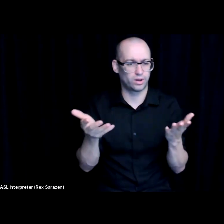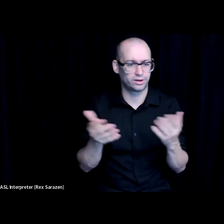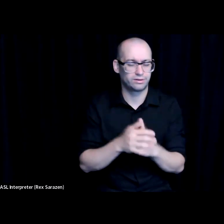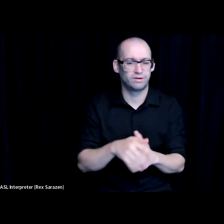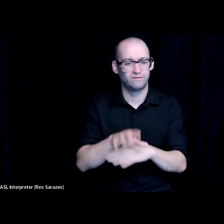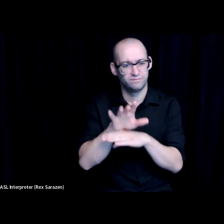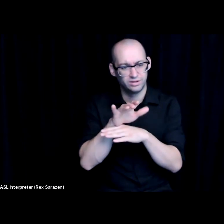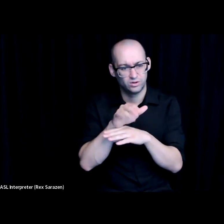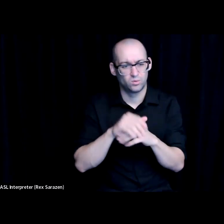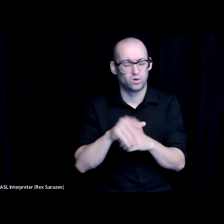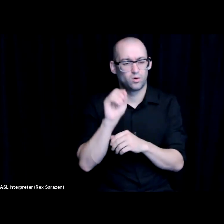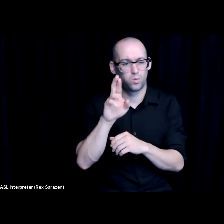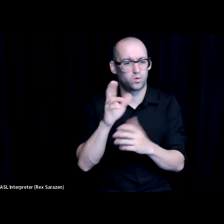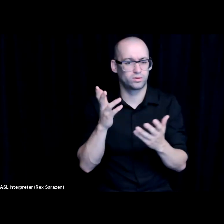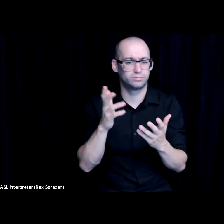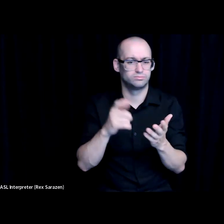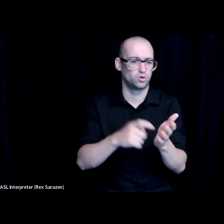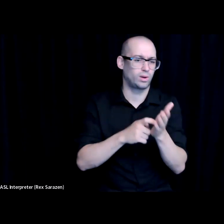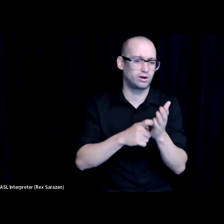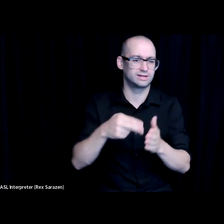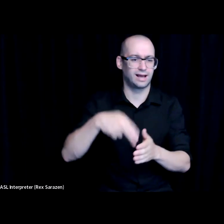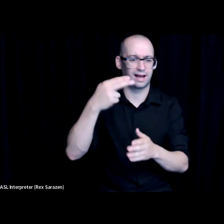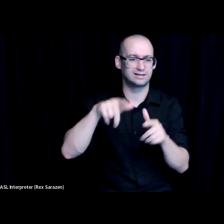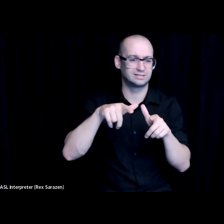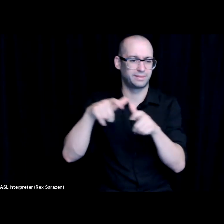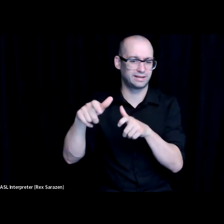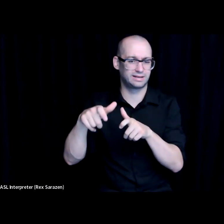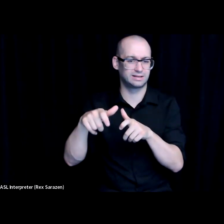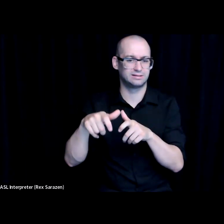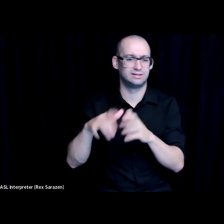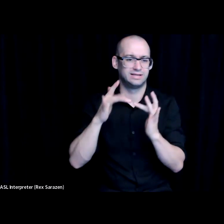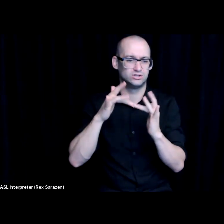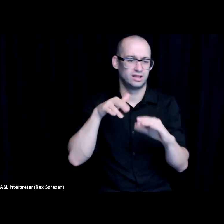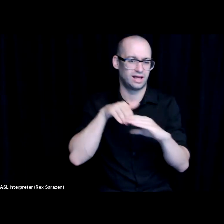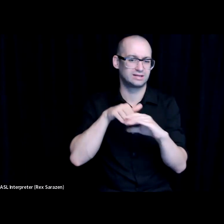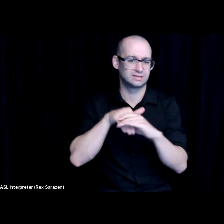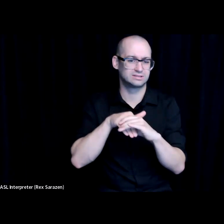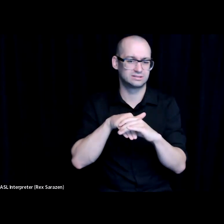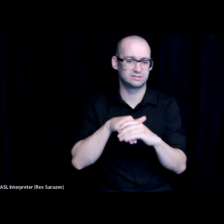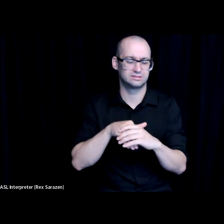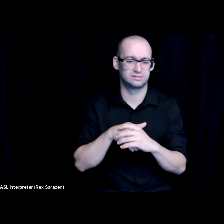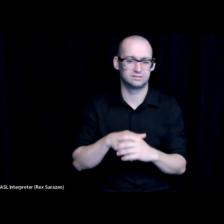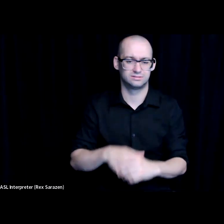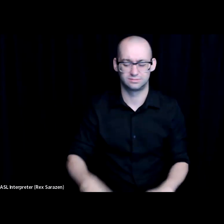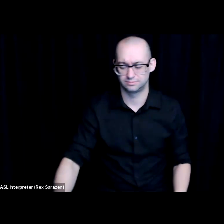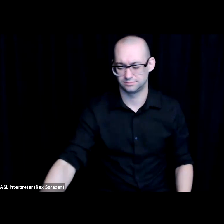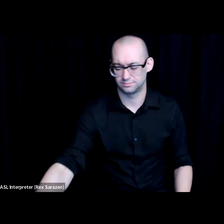other things that do require like the higher speed digital internet or other kinds of digital access.